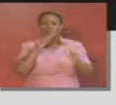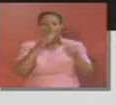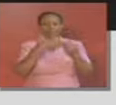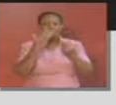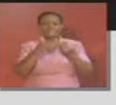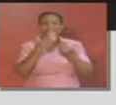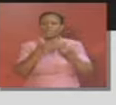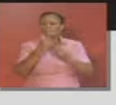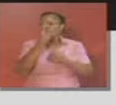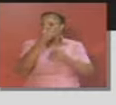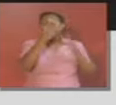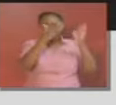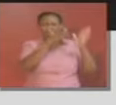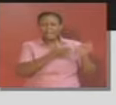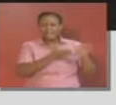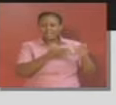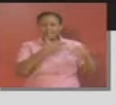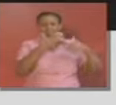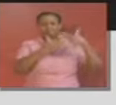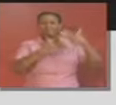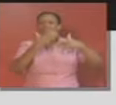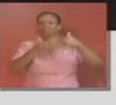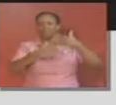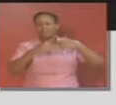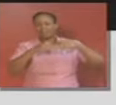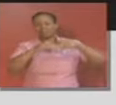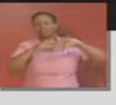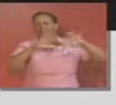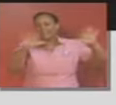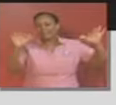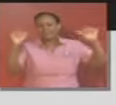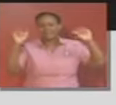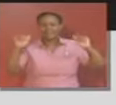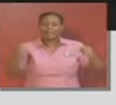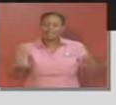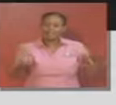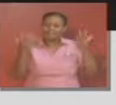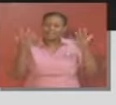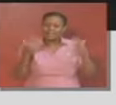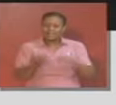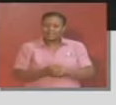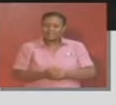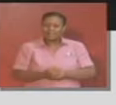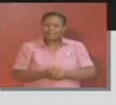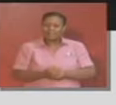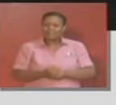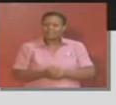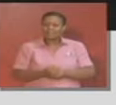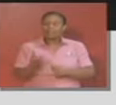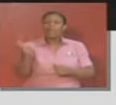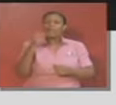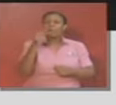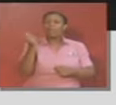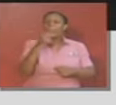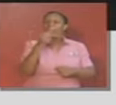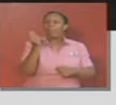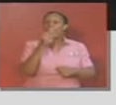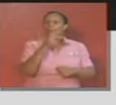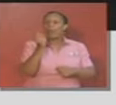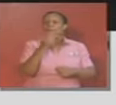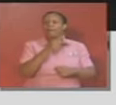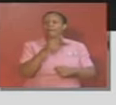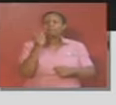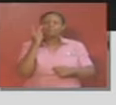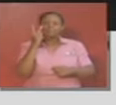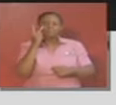Let's go back one slide. Let's go back to the slide before, where we see exactly what we've been speaking about with that sort of